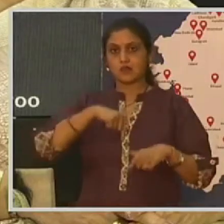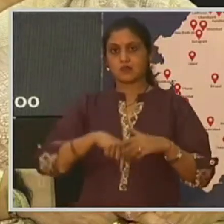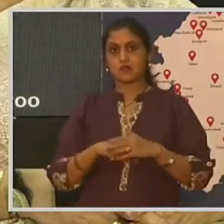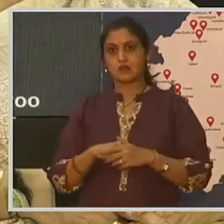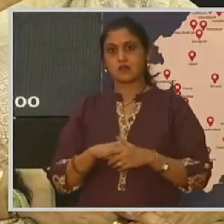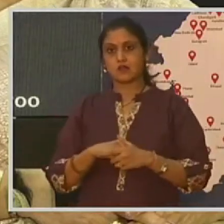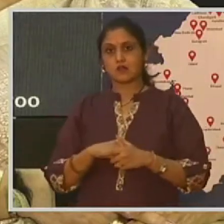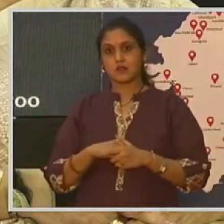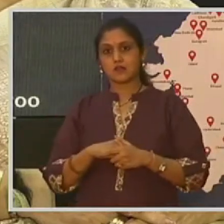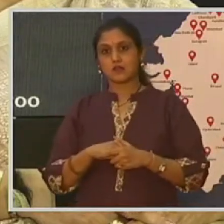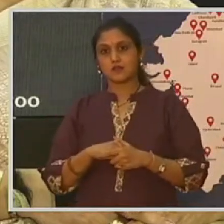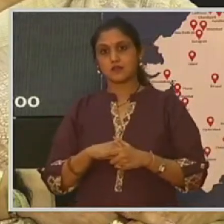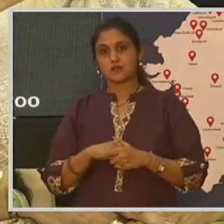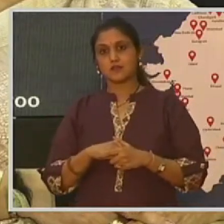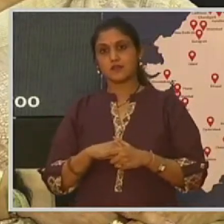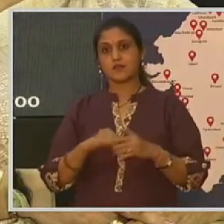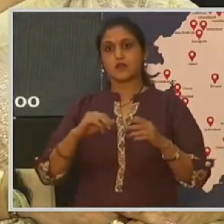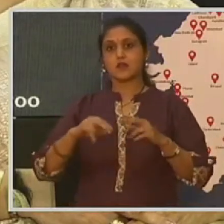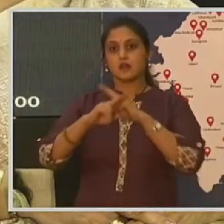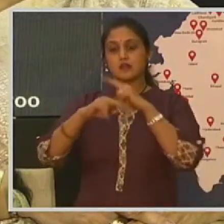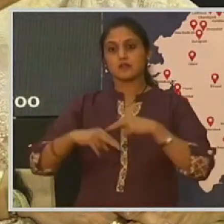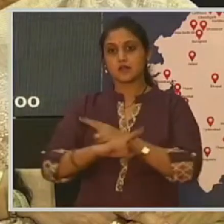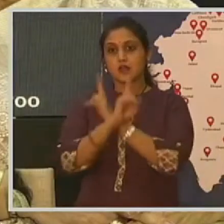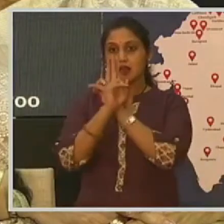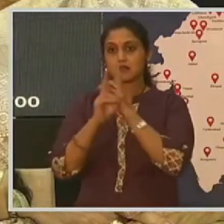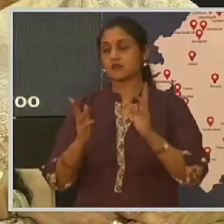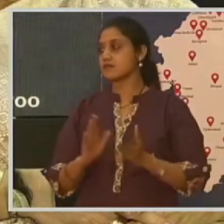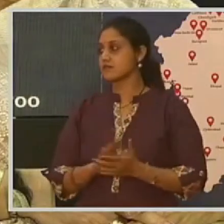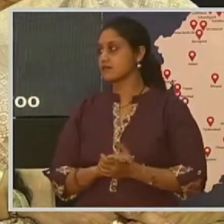and I think Sarthak has been